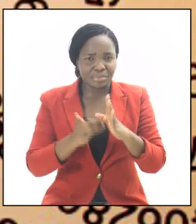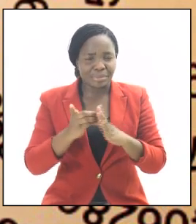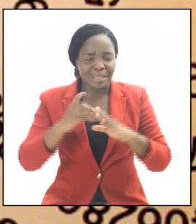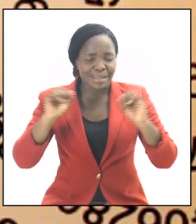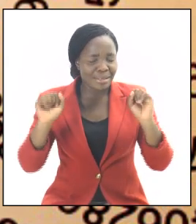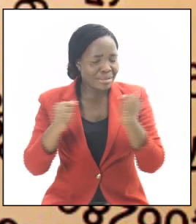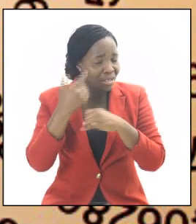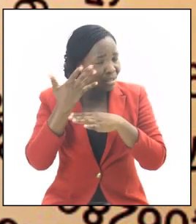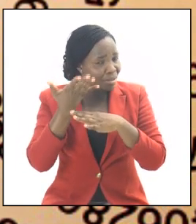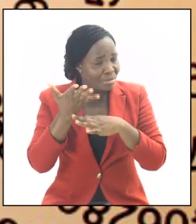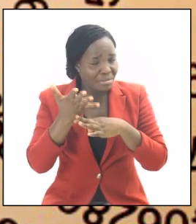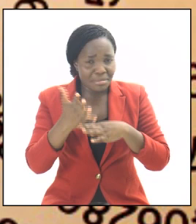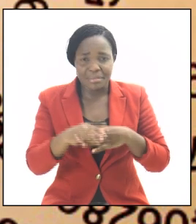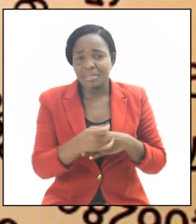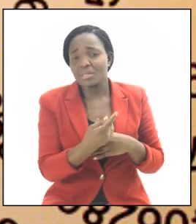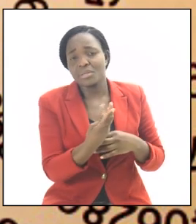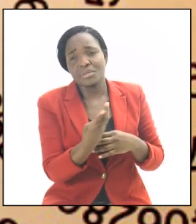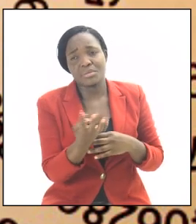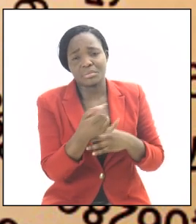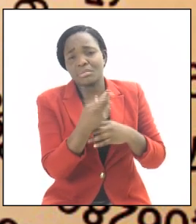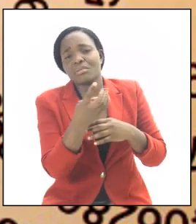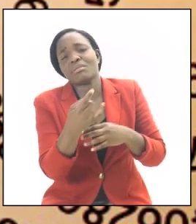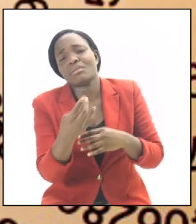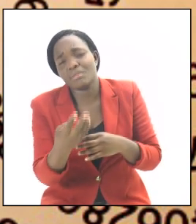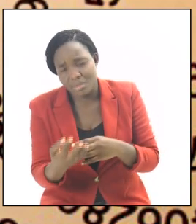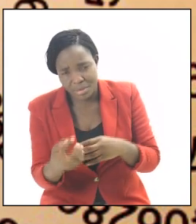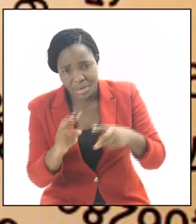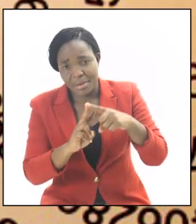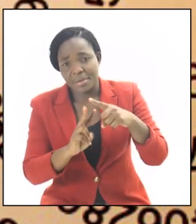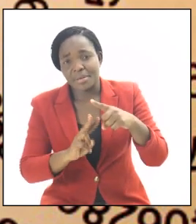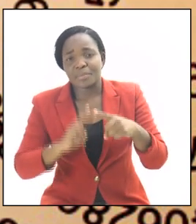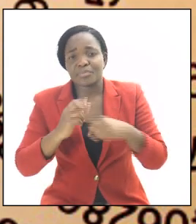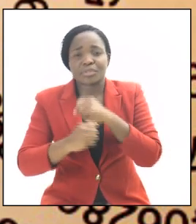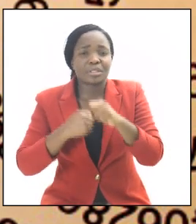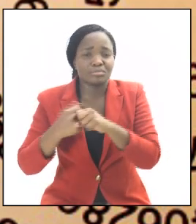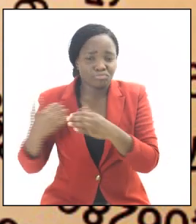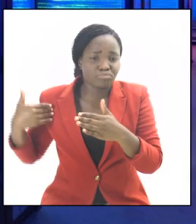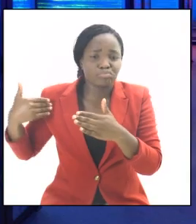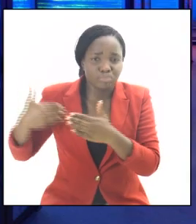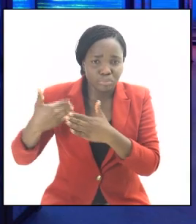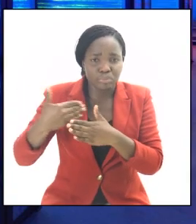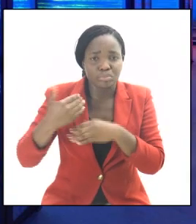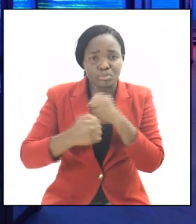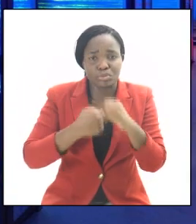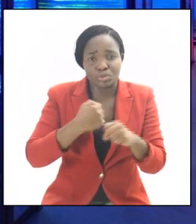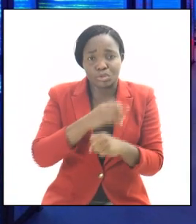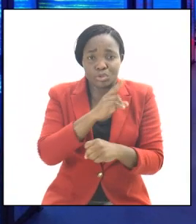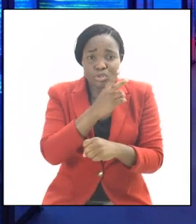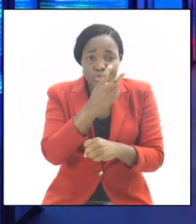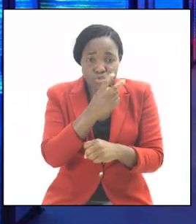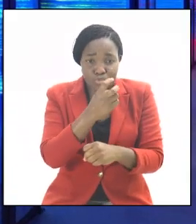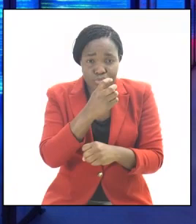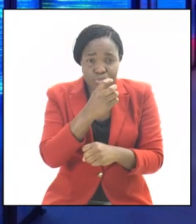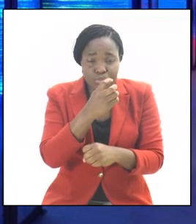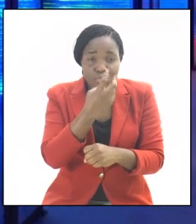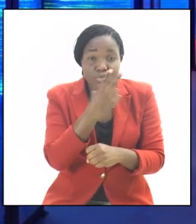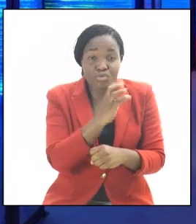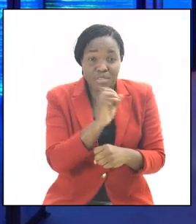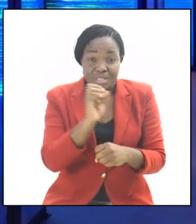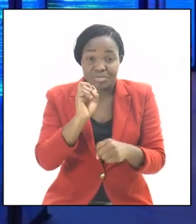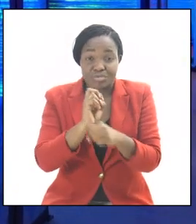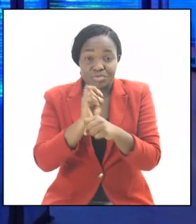1,000 digits for pi. In the 20th and 21st centuries, mathematicians and